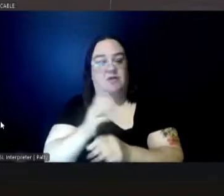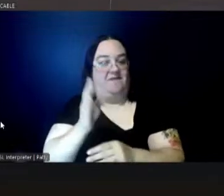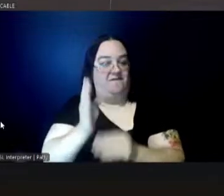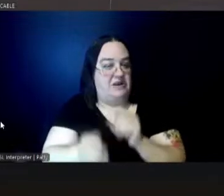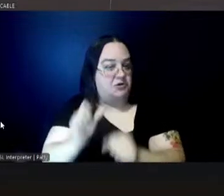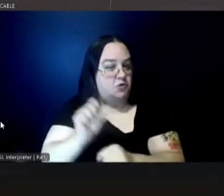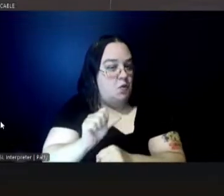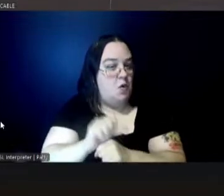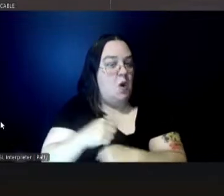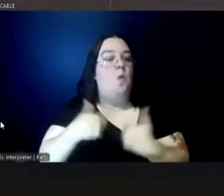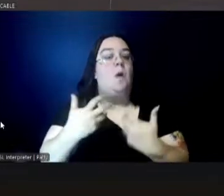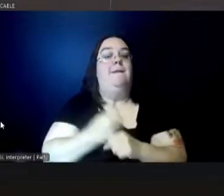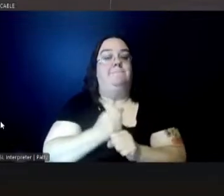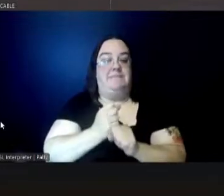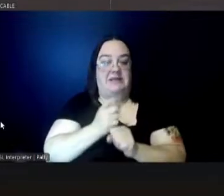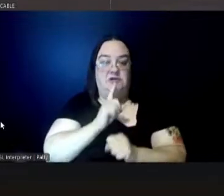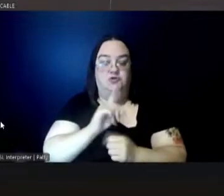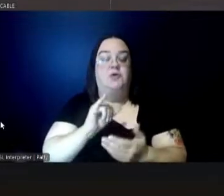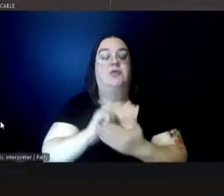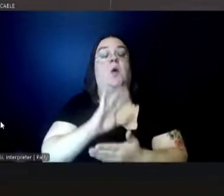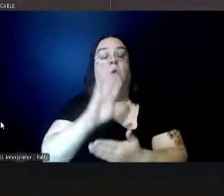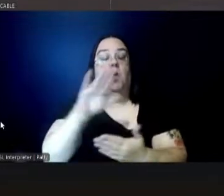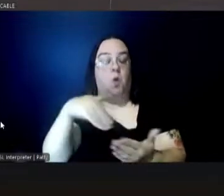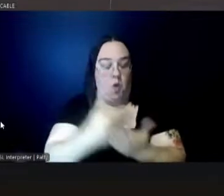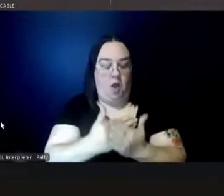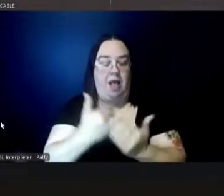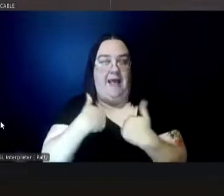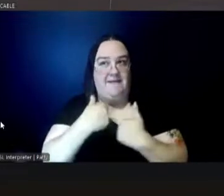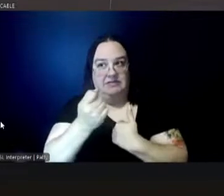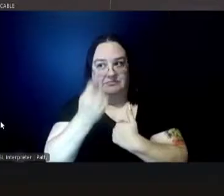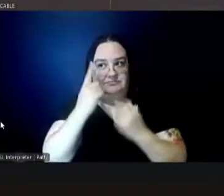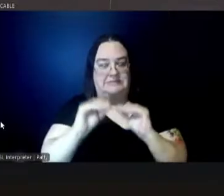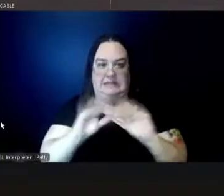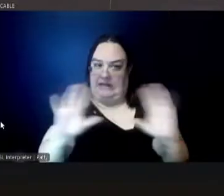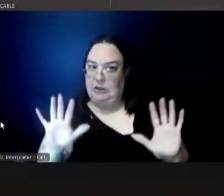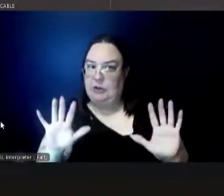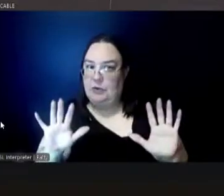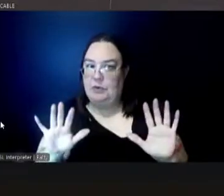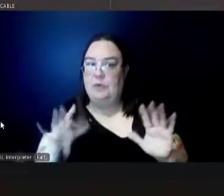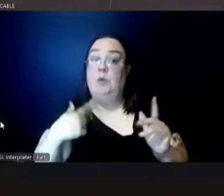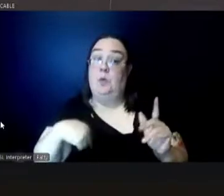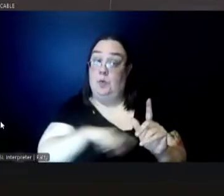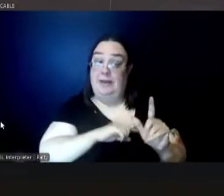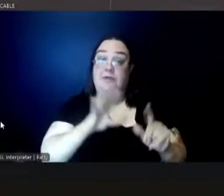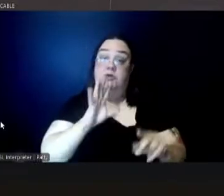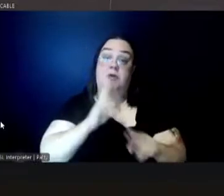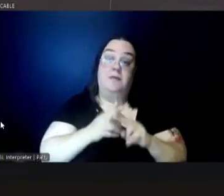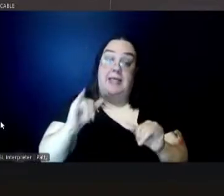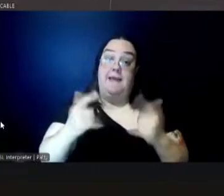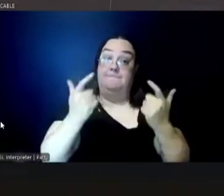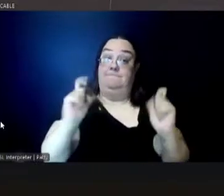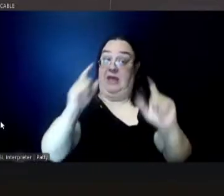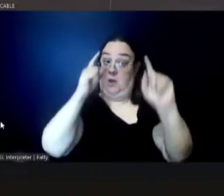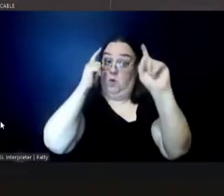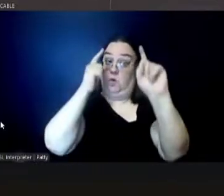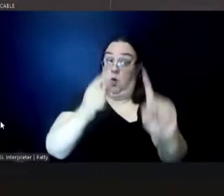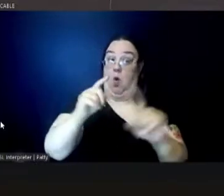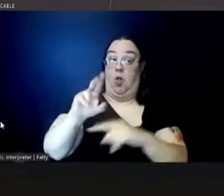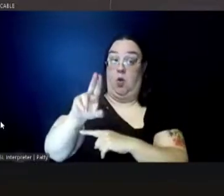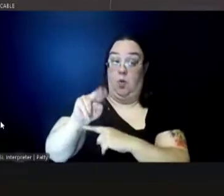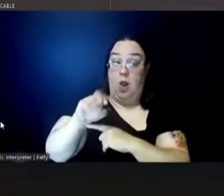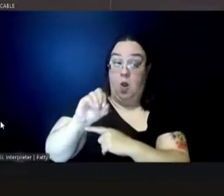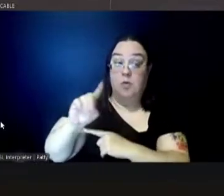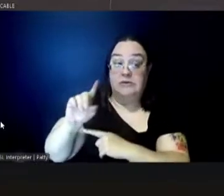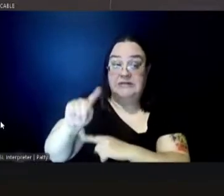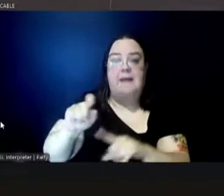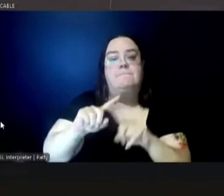just want to make sure we're all clear on, we've been talking about this big goal as the UNO date, but I